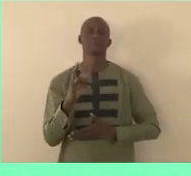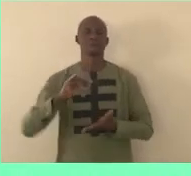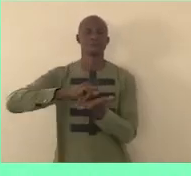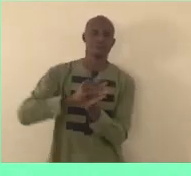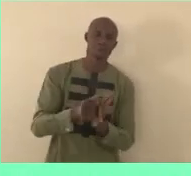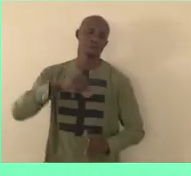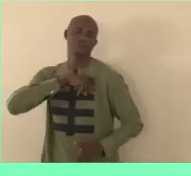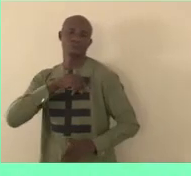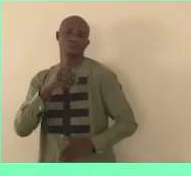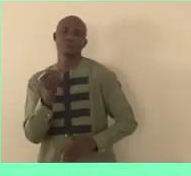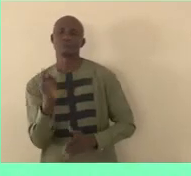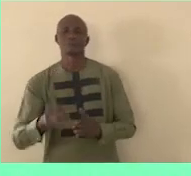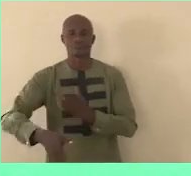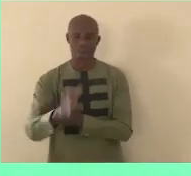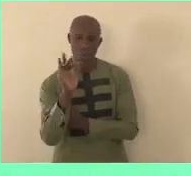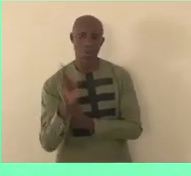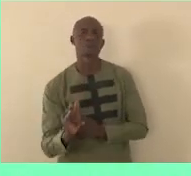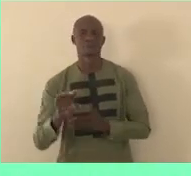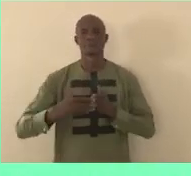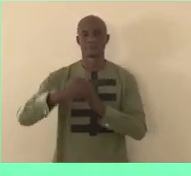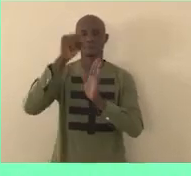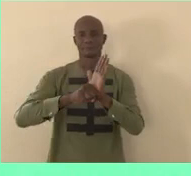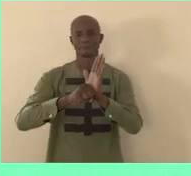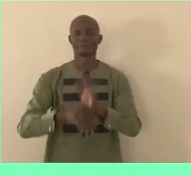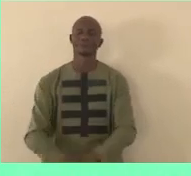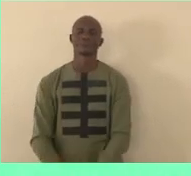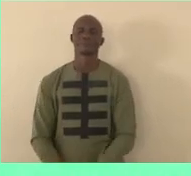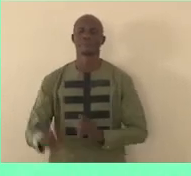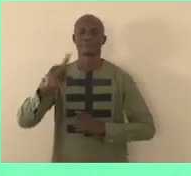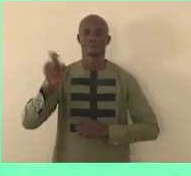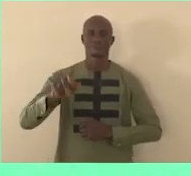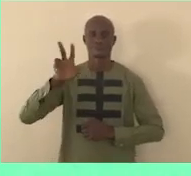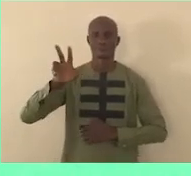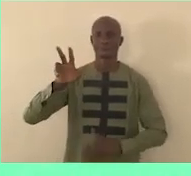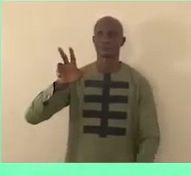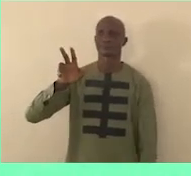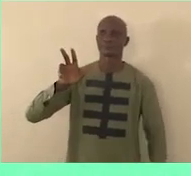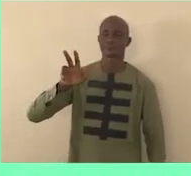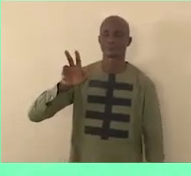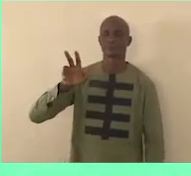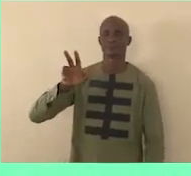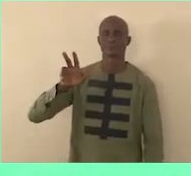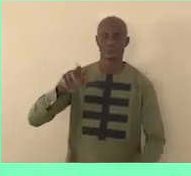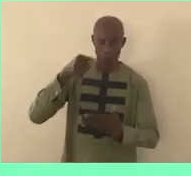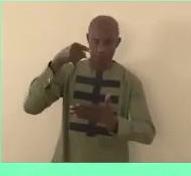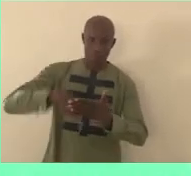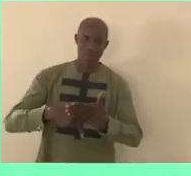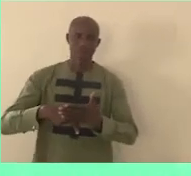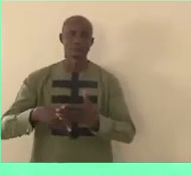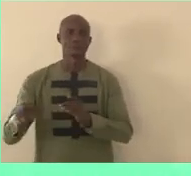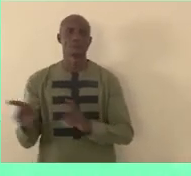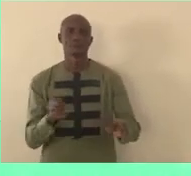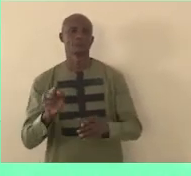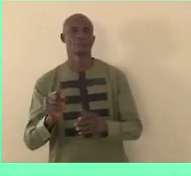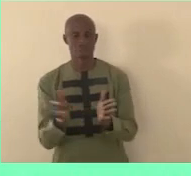are those qualities of godly leadership? Question three, what does the